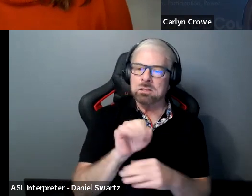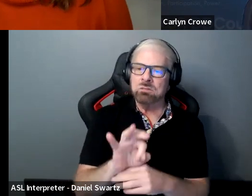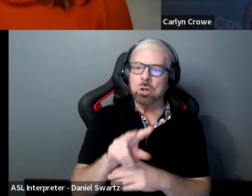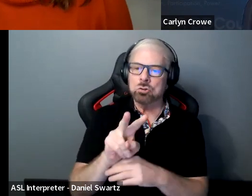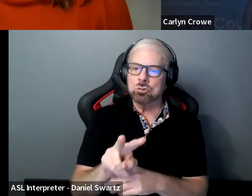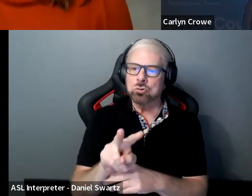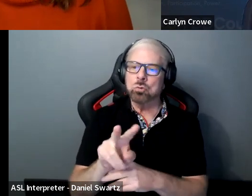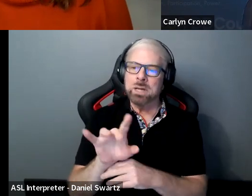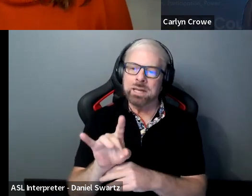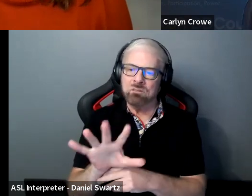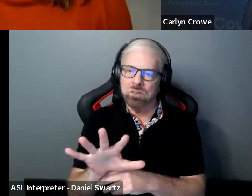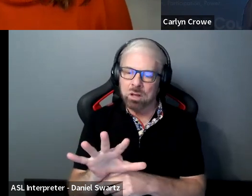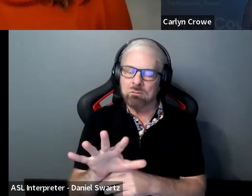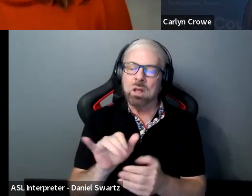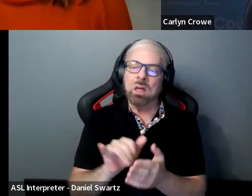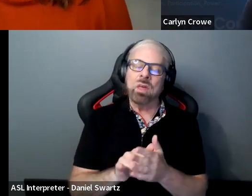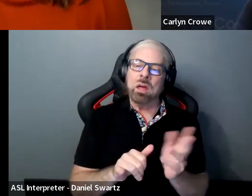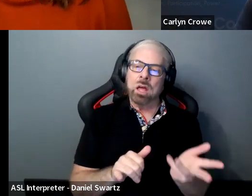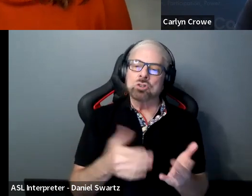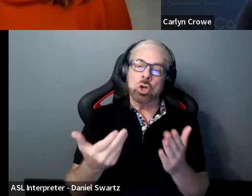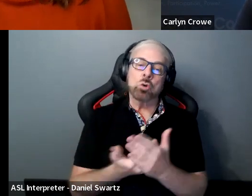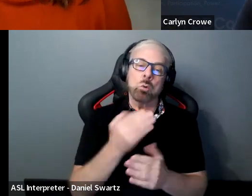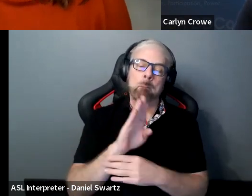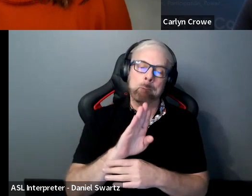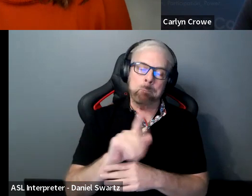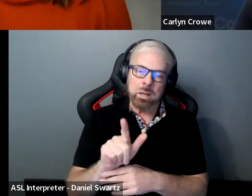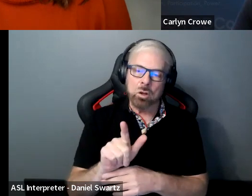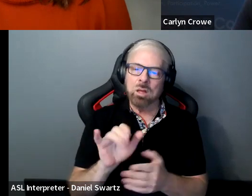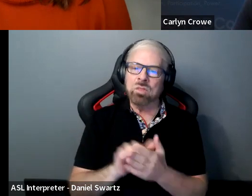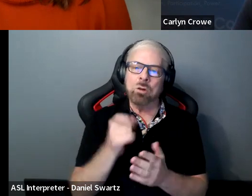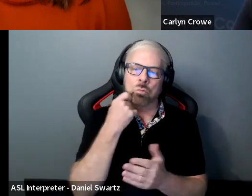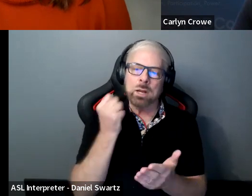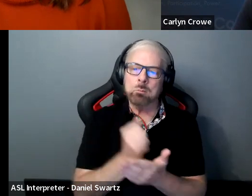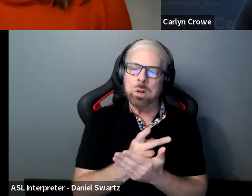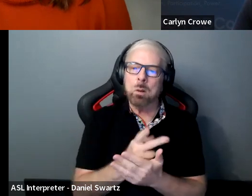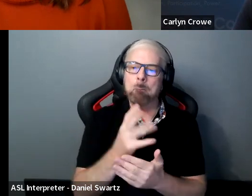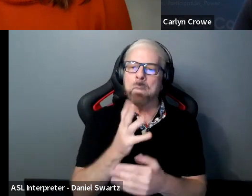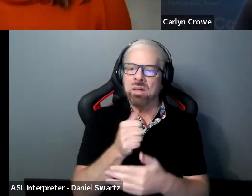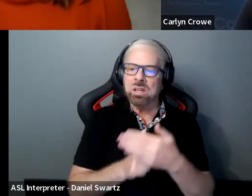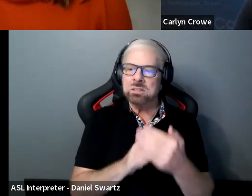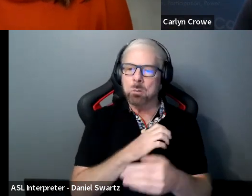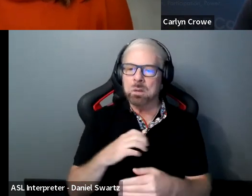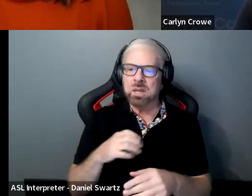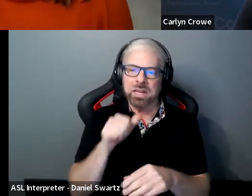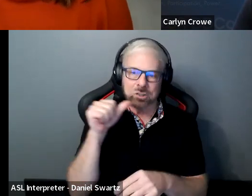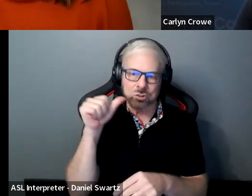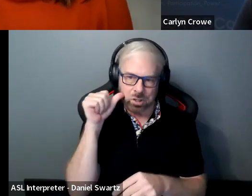285 is a new bill, but it just was approved by subcommittee yesterday, and there's a